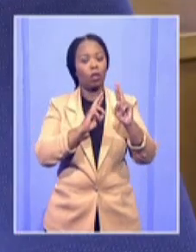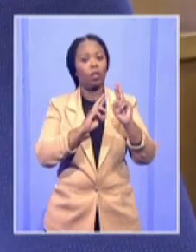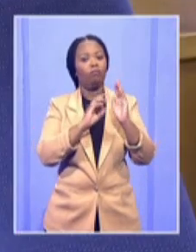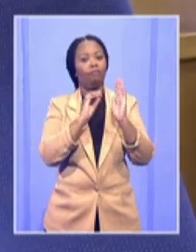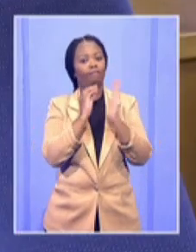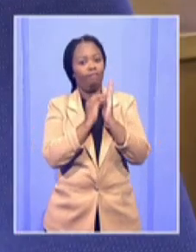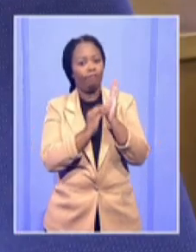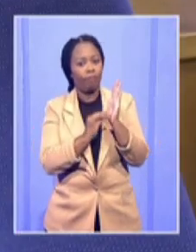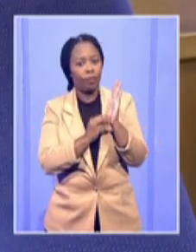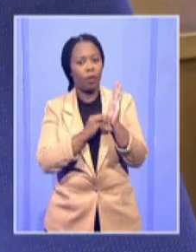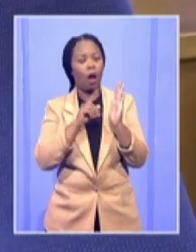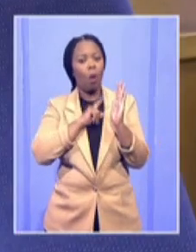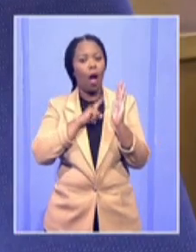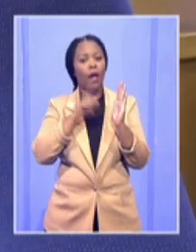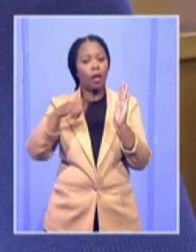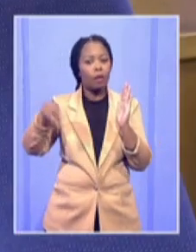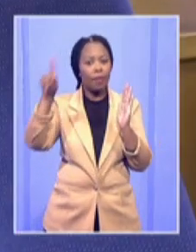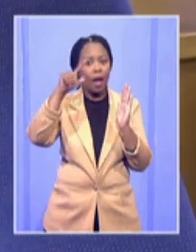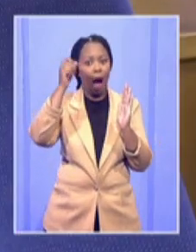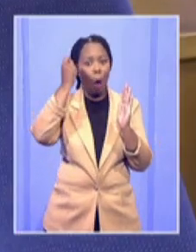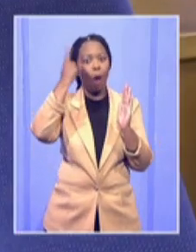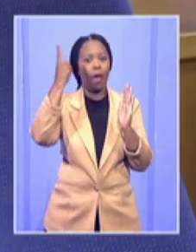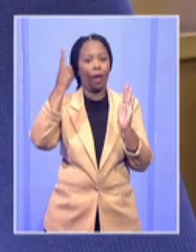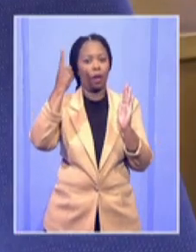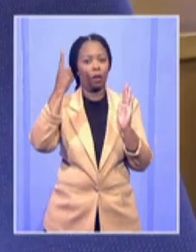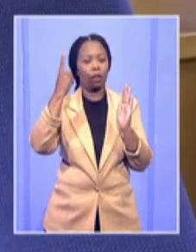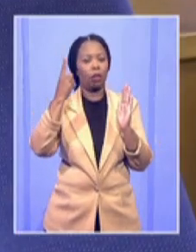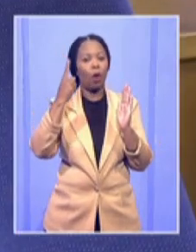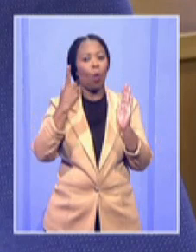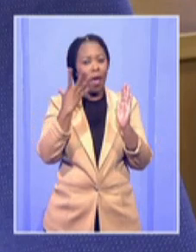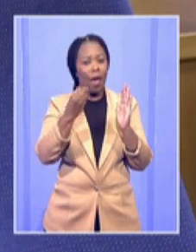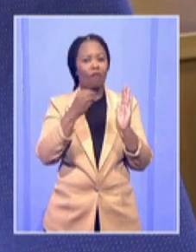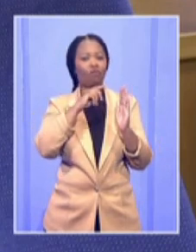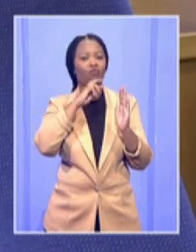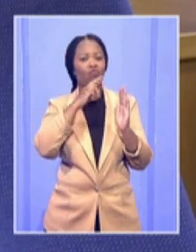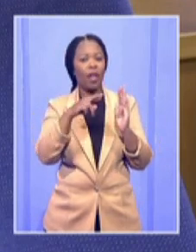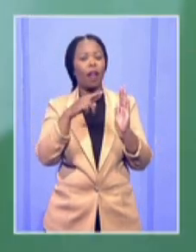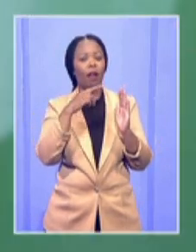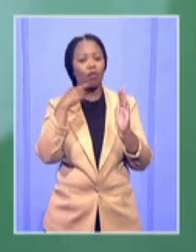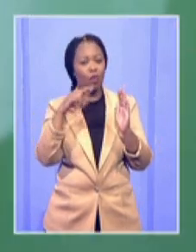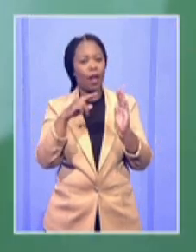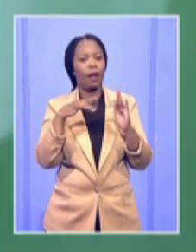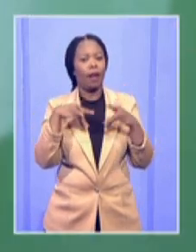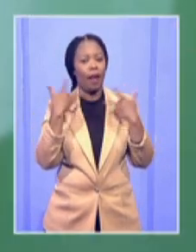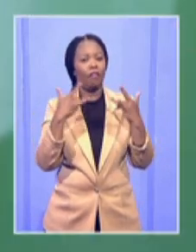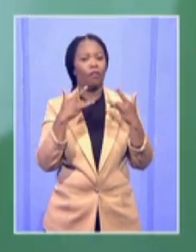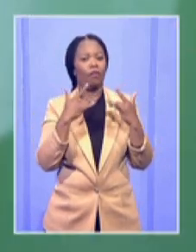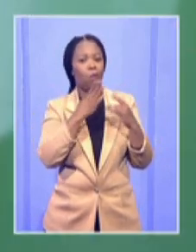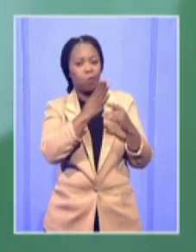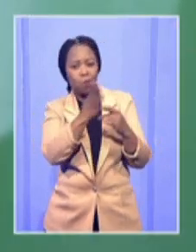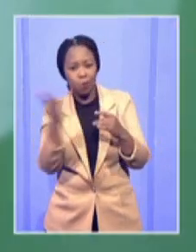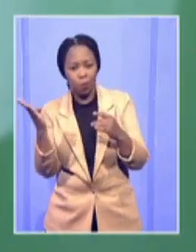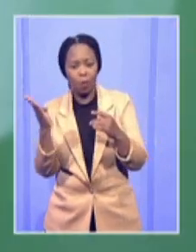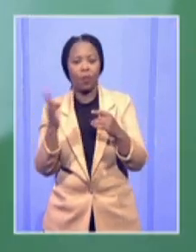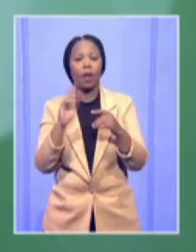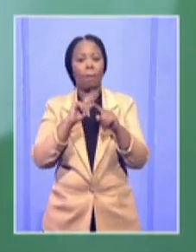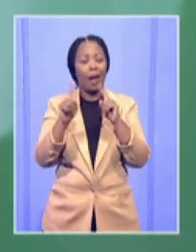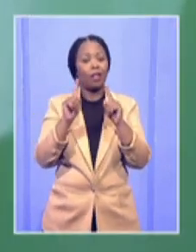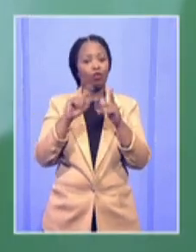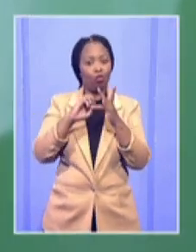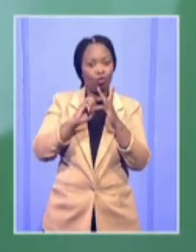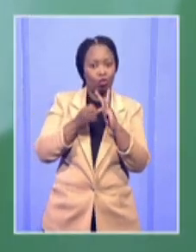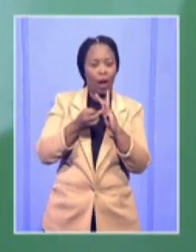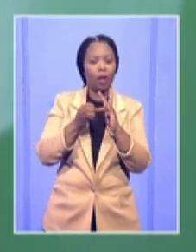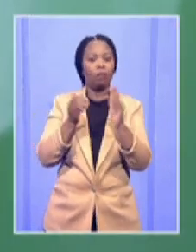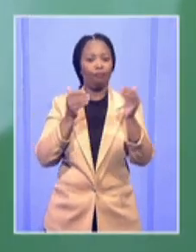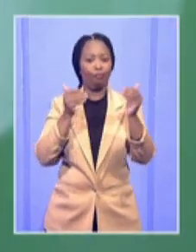cognizant of these realities. Appropriate social safety nets were put in place to mitigate the negative impacts of the